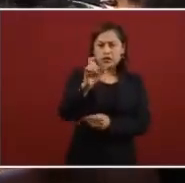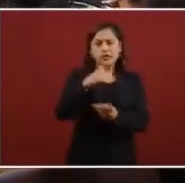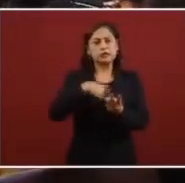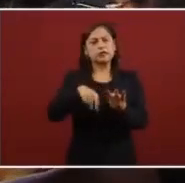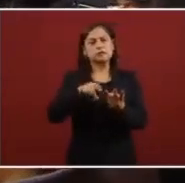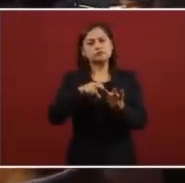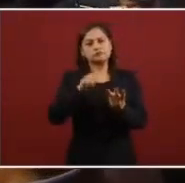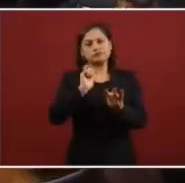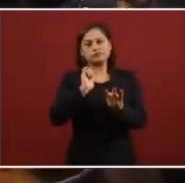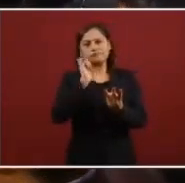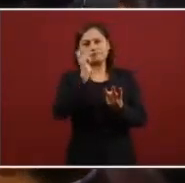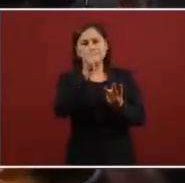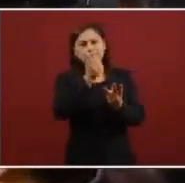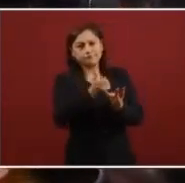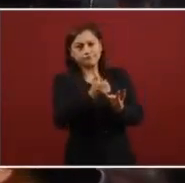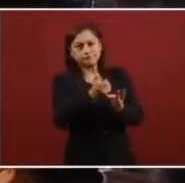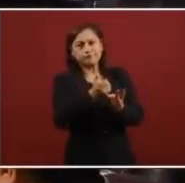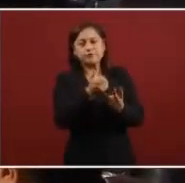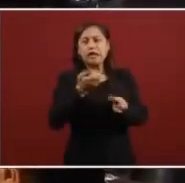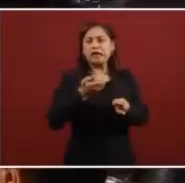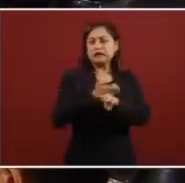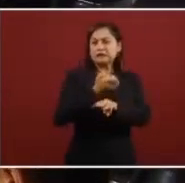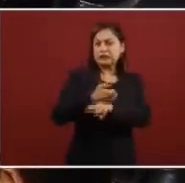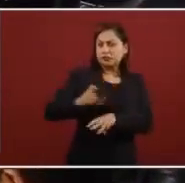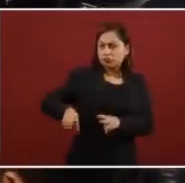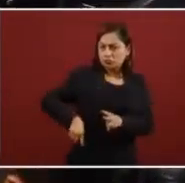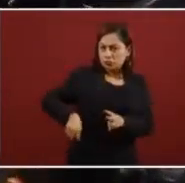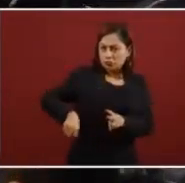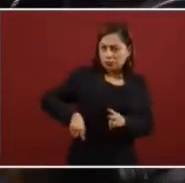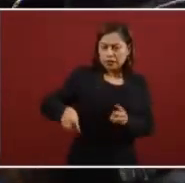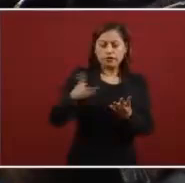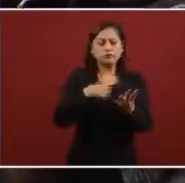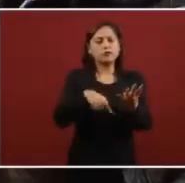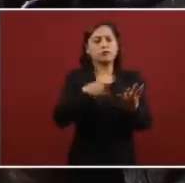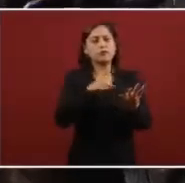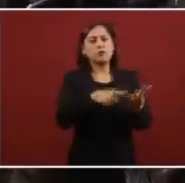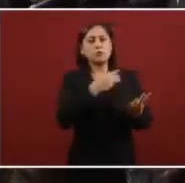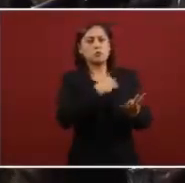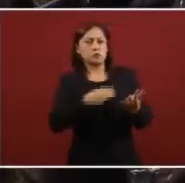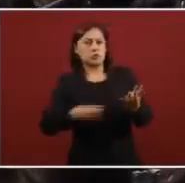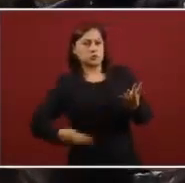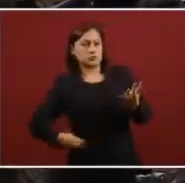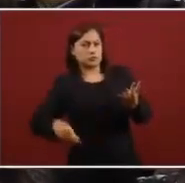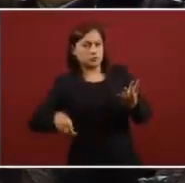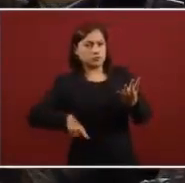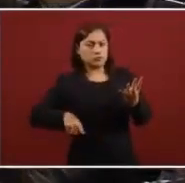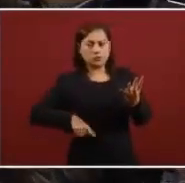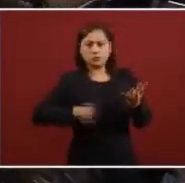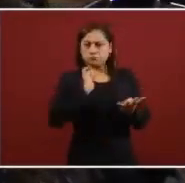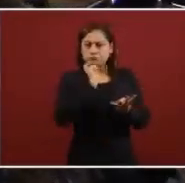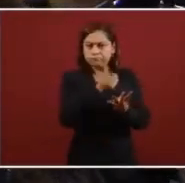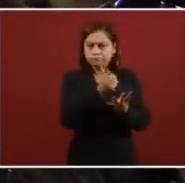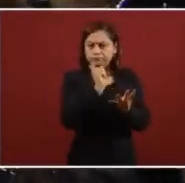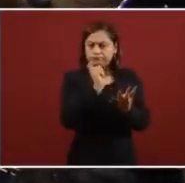social organizations, the state governments, the municipal governments,